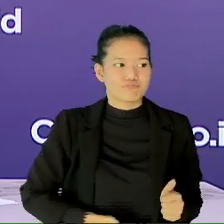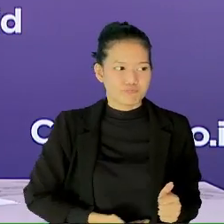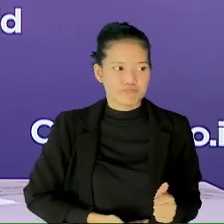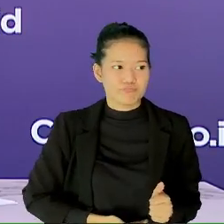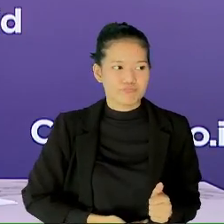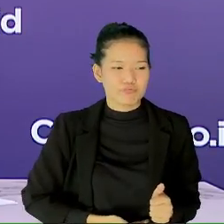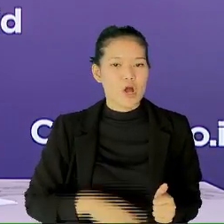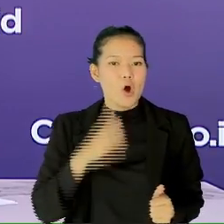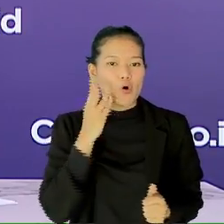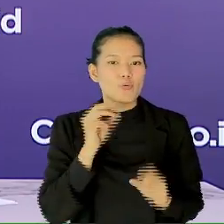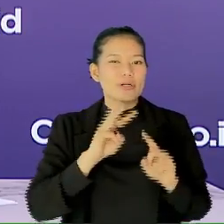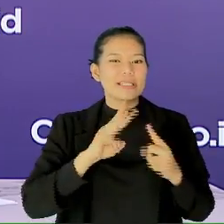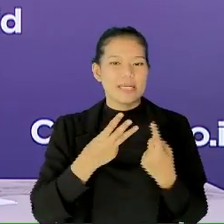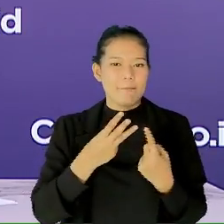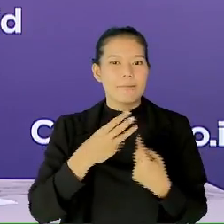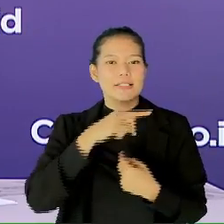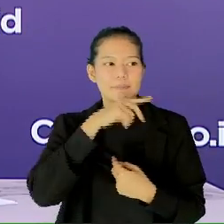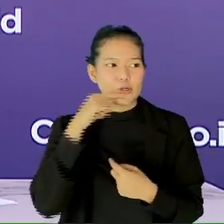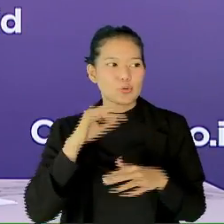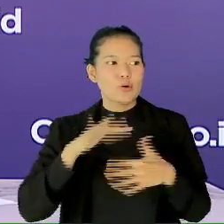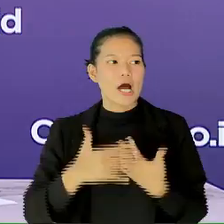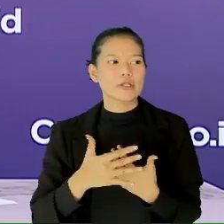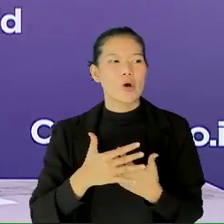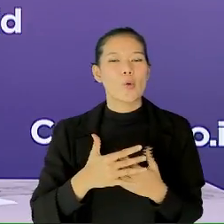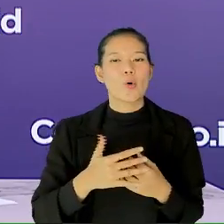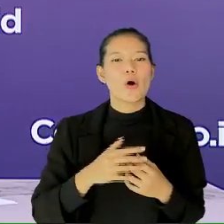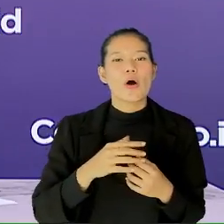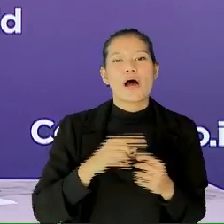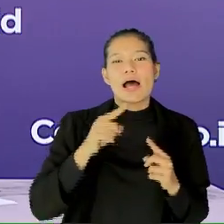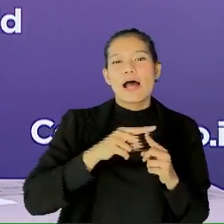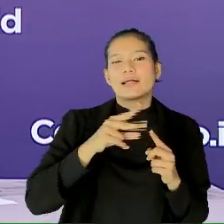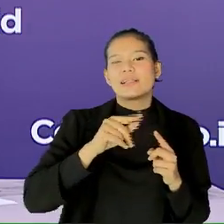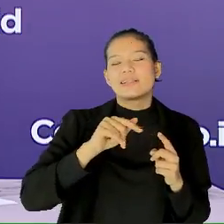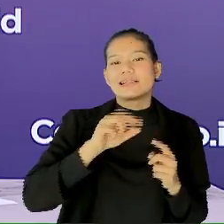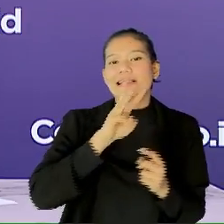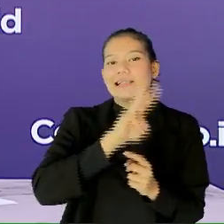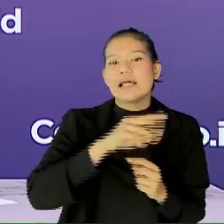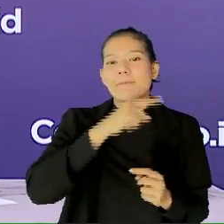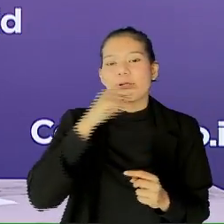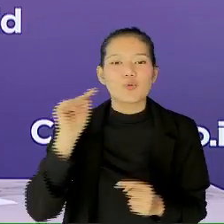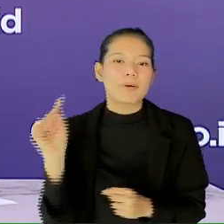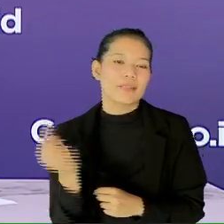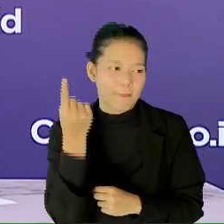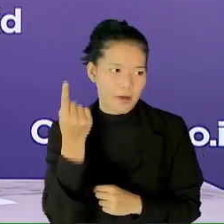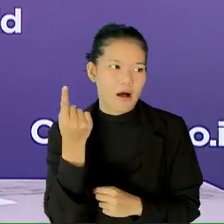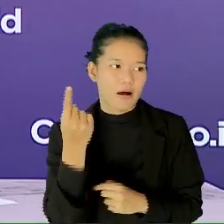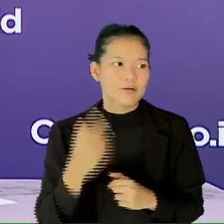weeks pregnant or in the second trimester of pregnancy and breastfeeding.